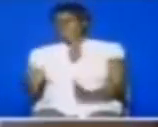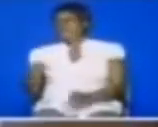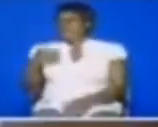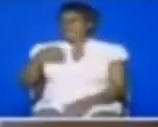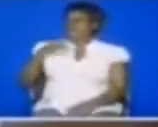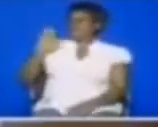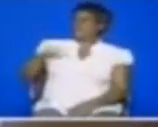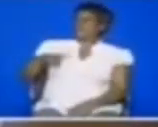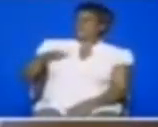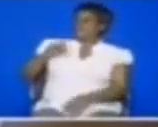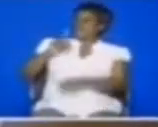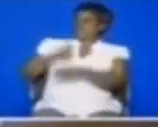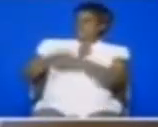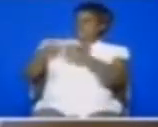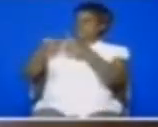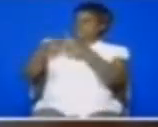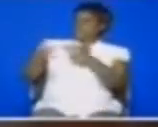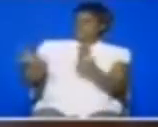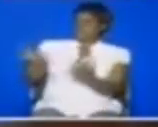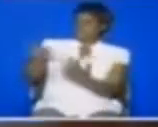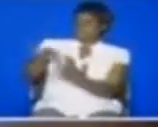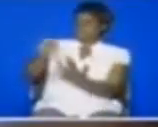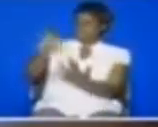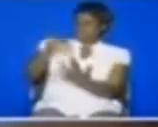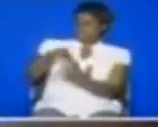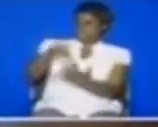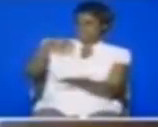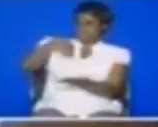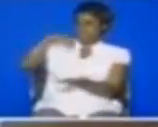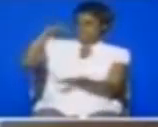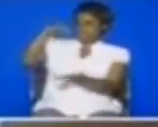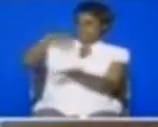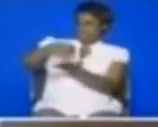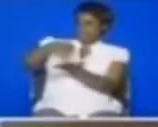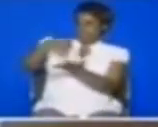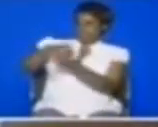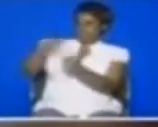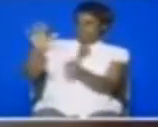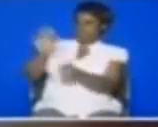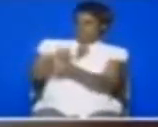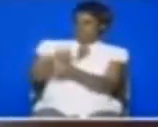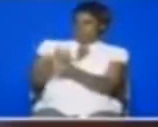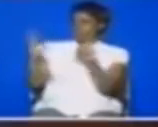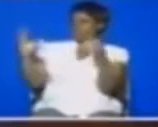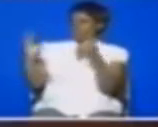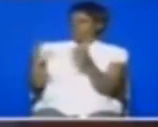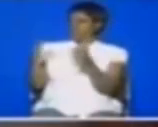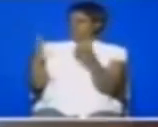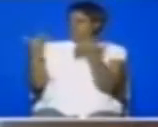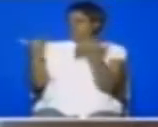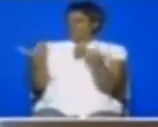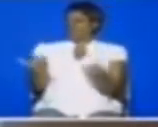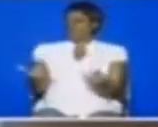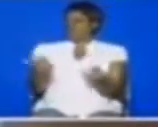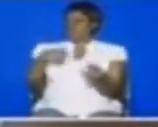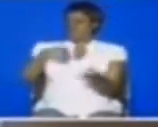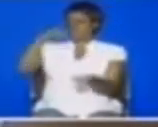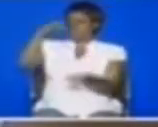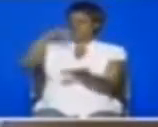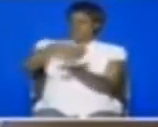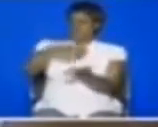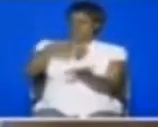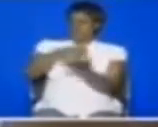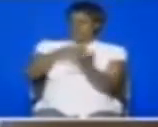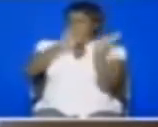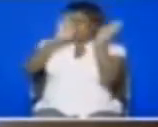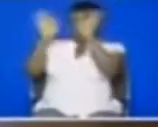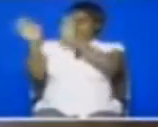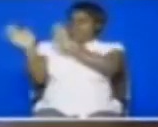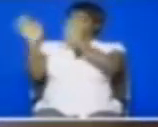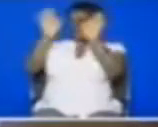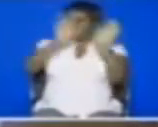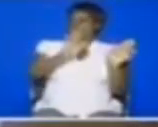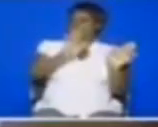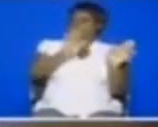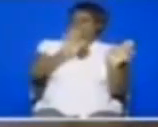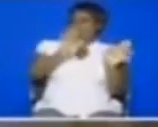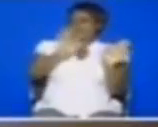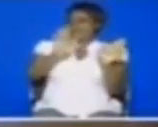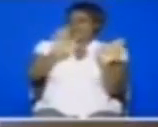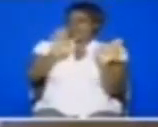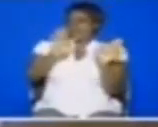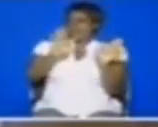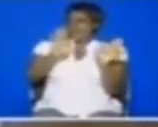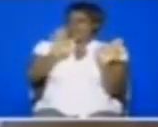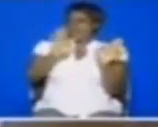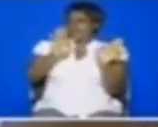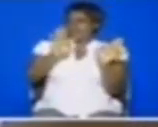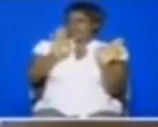women. So when I started my campaign in the nominations, I involved the entire structure. Mm-hmm. Now, today, I've incorporated WIPER. I've actually sat down with all